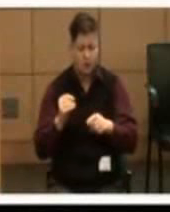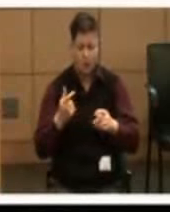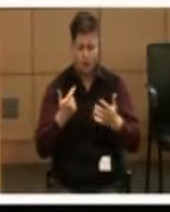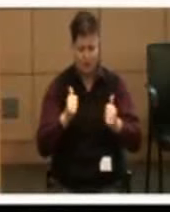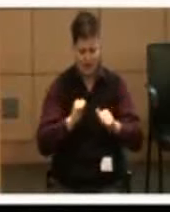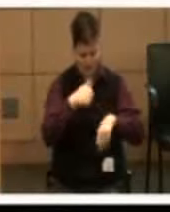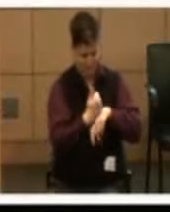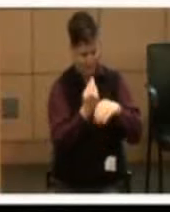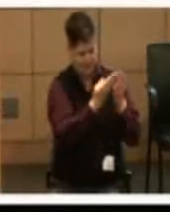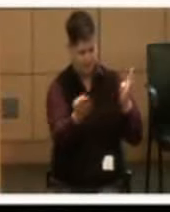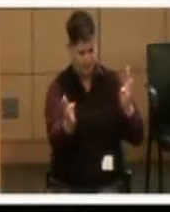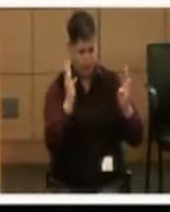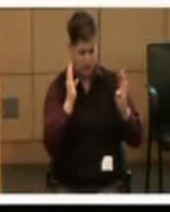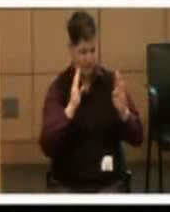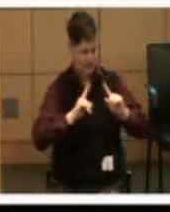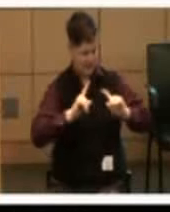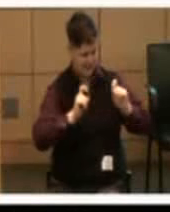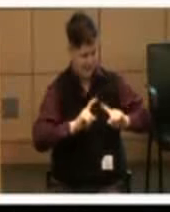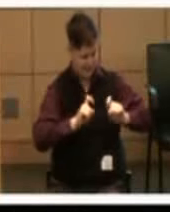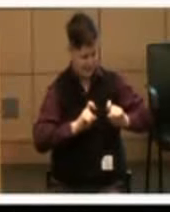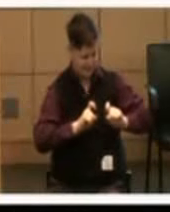which children are not doing well.